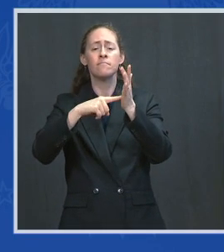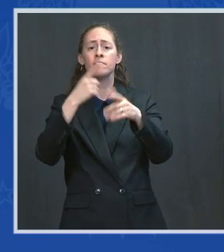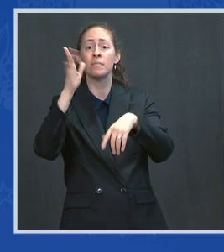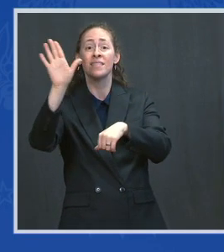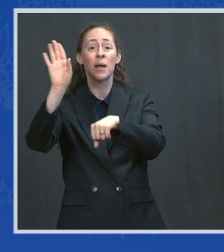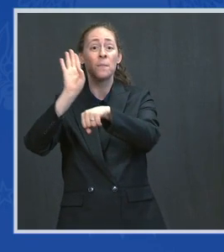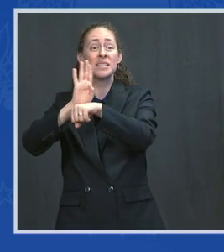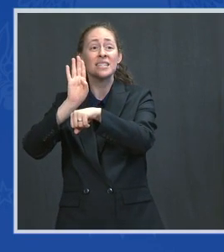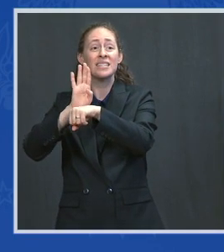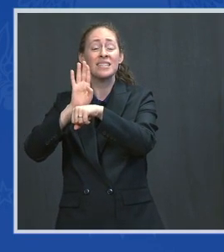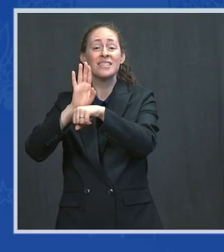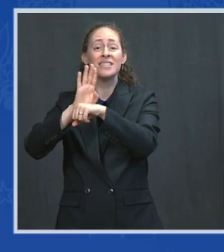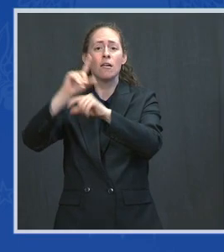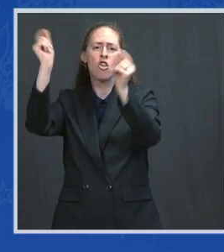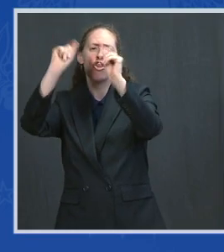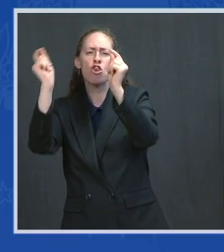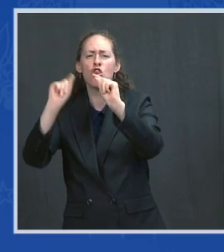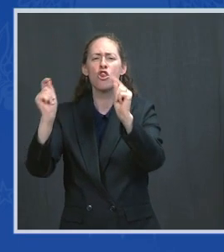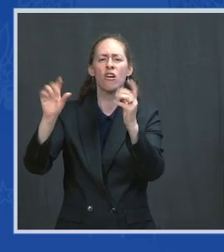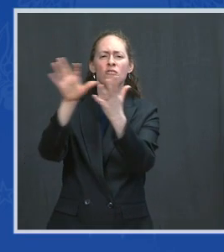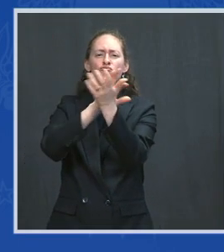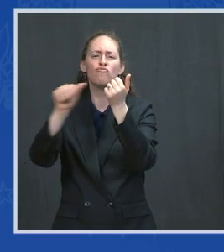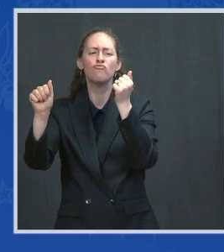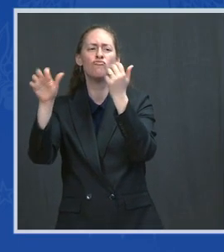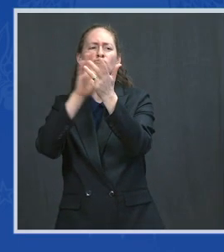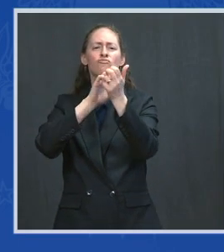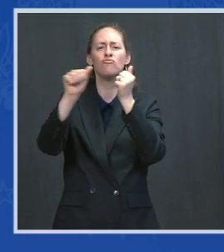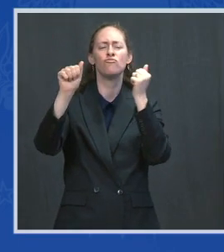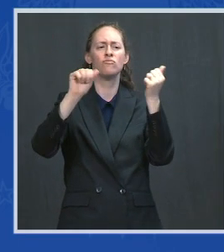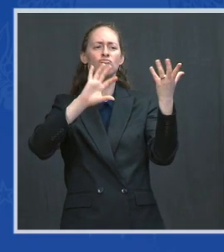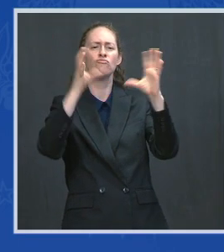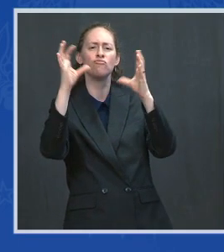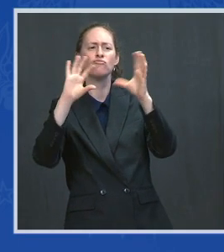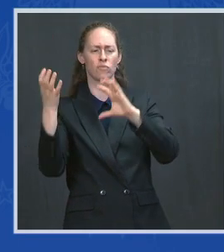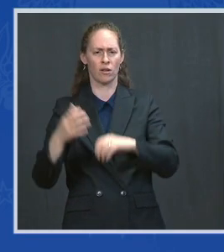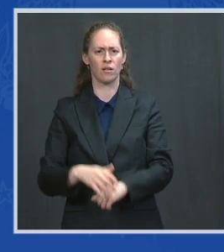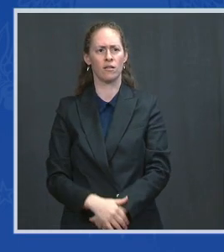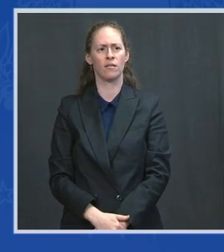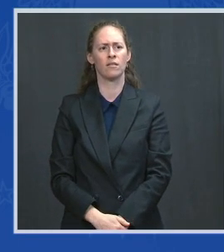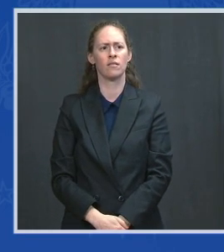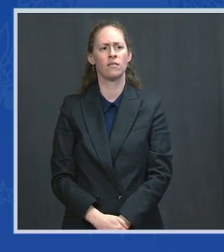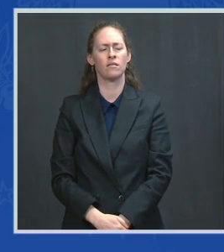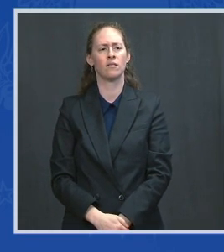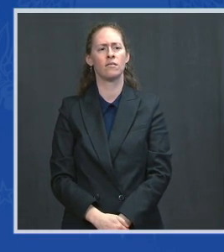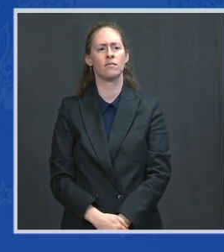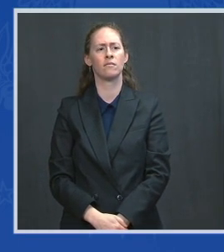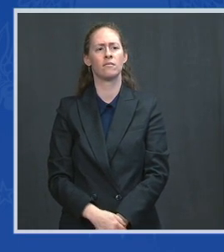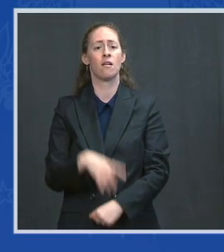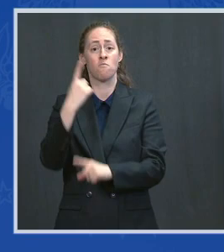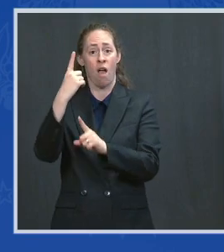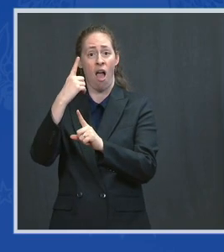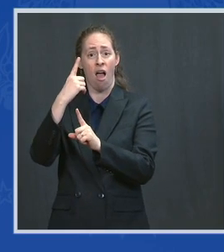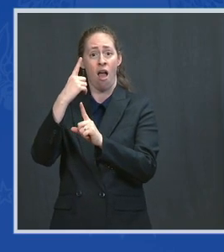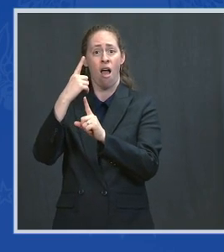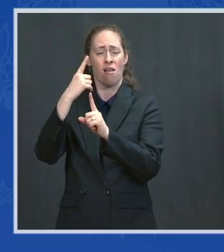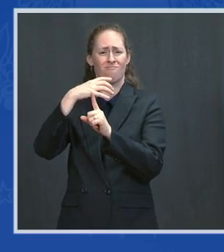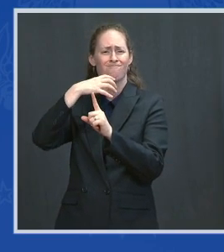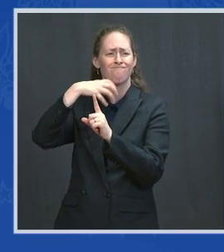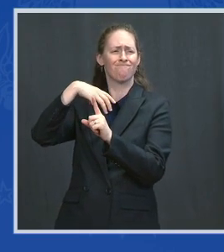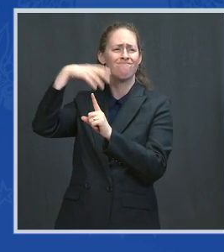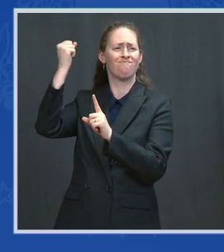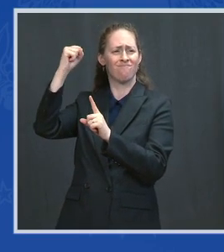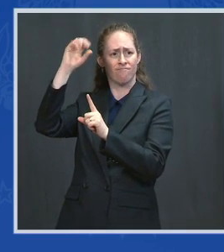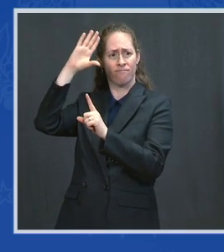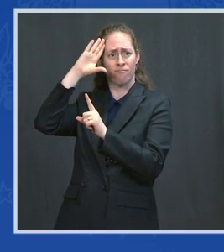I'm talking about a 61-year-old man getting kicked in the head, two elderly women being stabbed